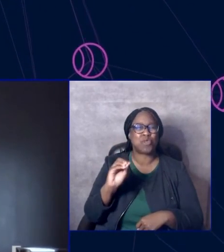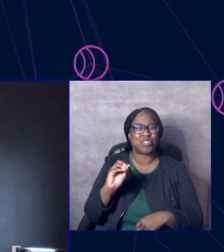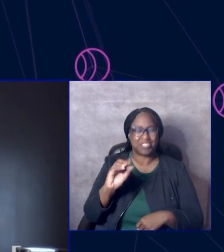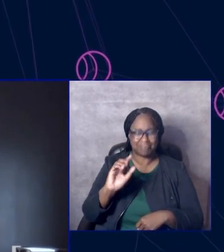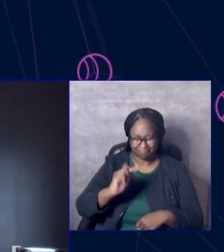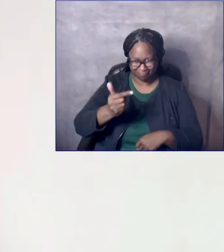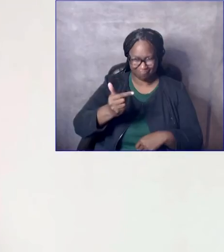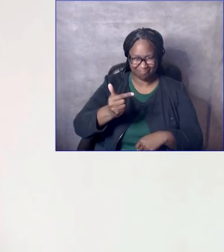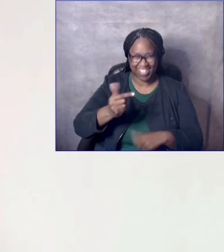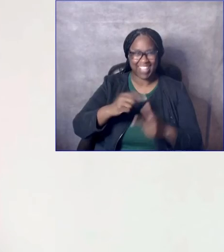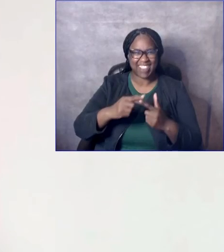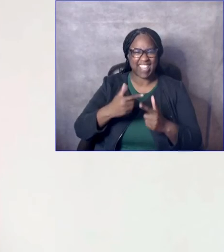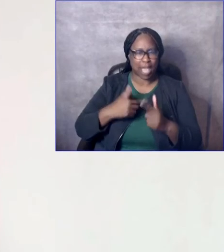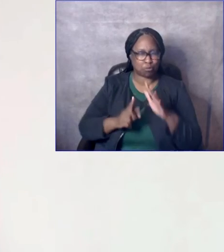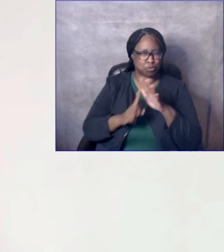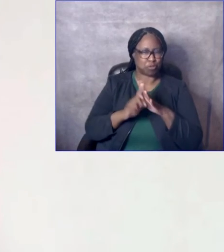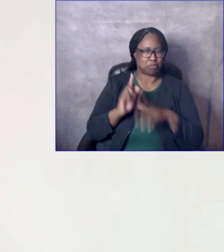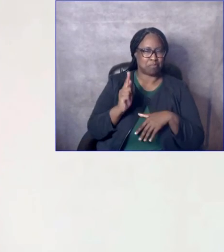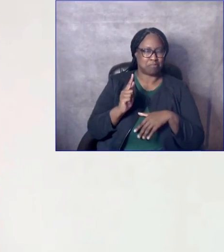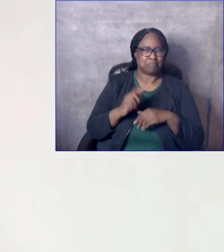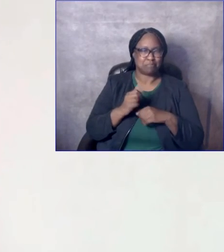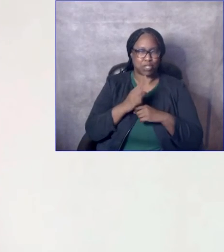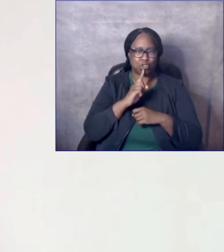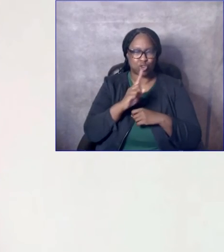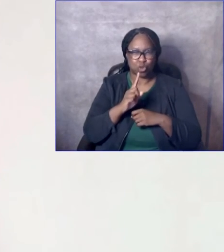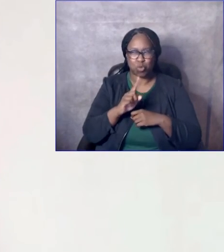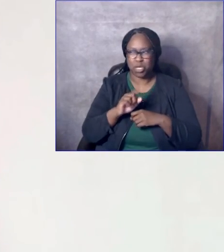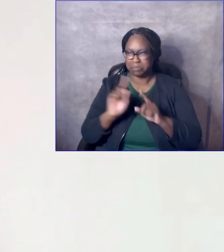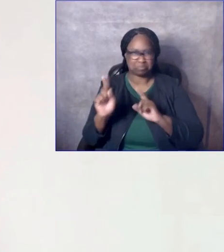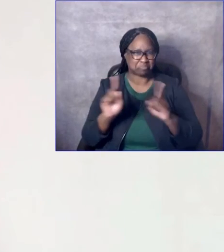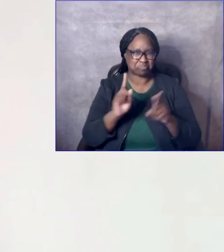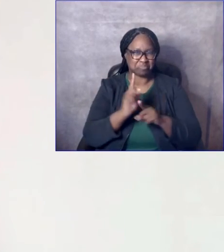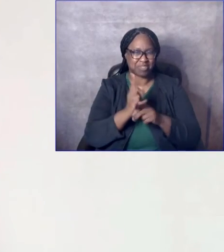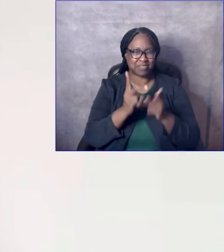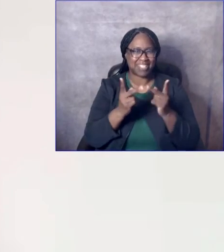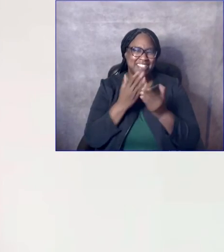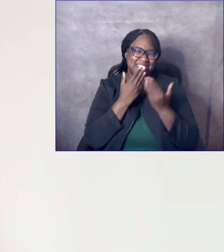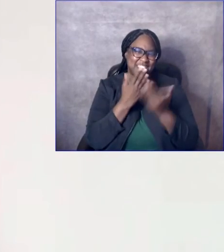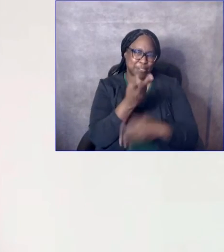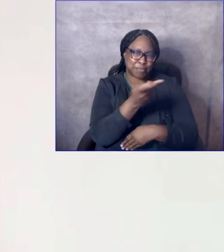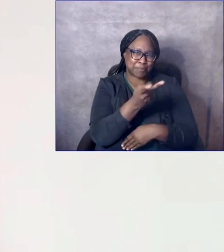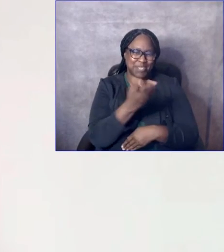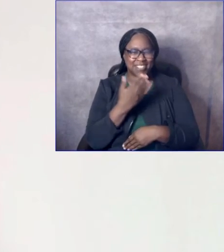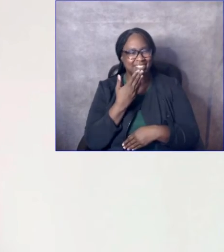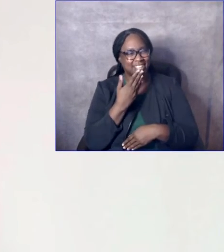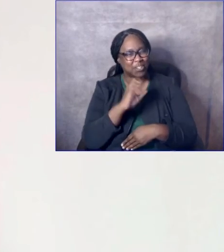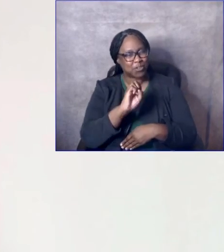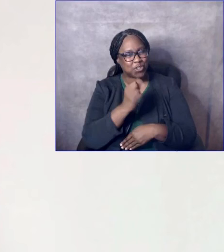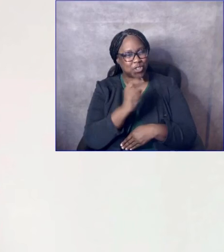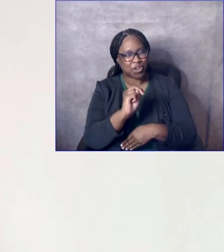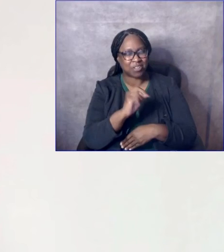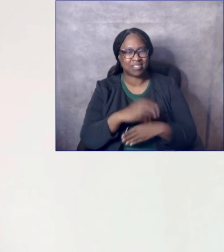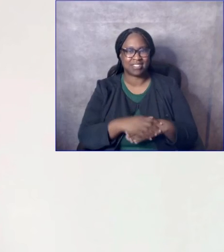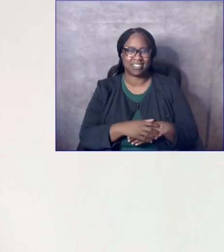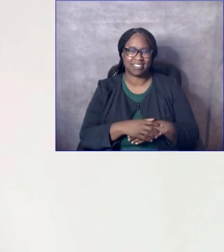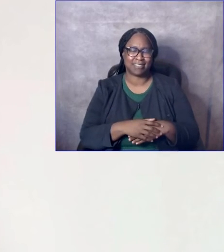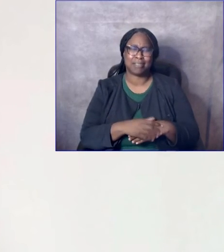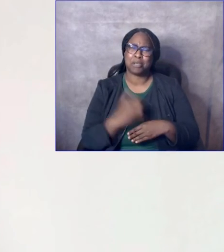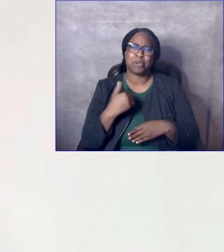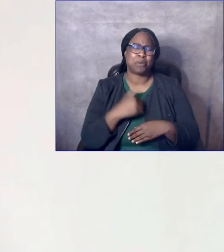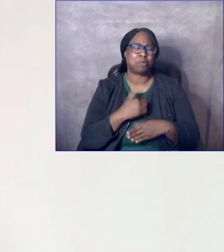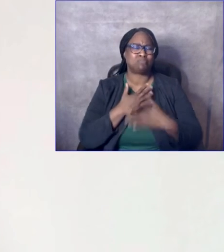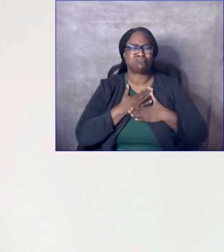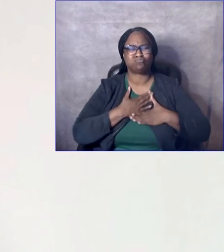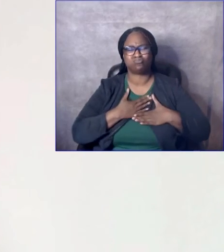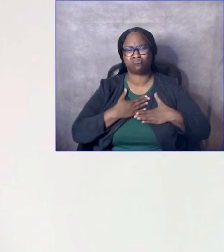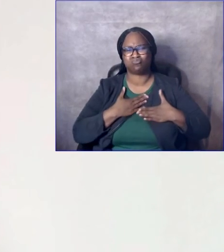going to be back for a quick minute just to get everybody where they need to go next. Thank you both. Thank you so much, Sean. We loved spending this time with you,